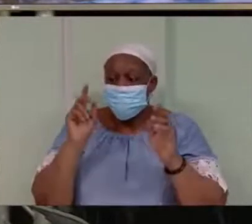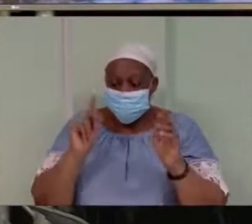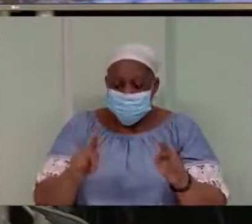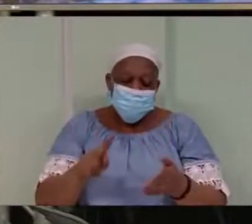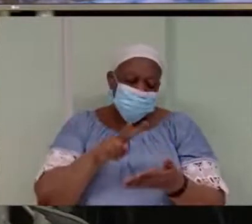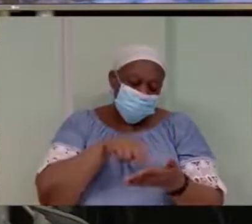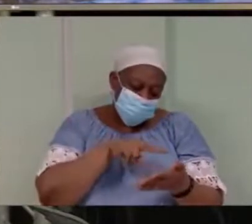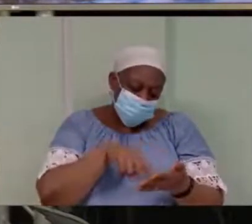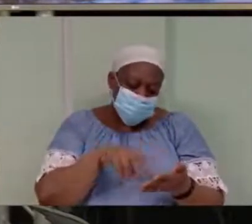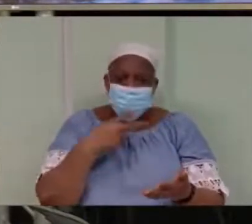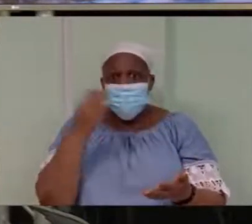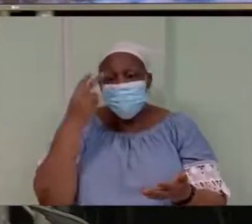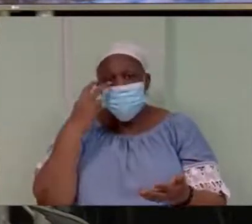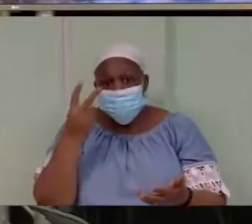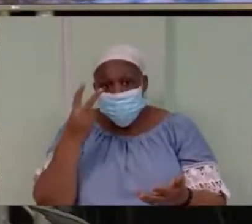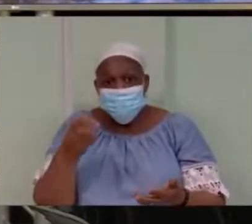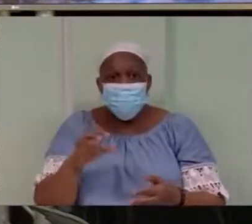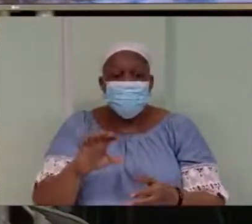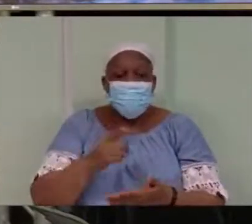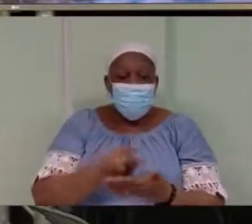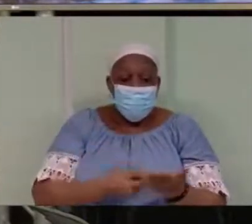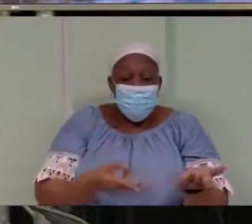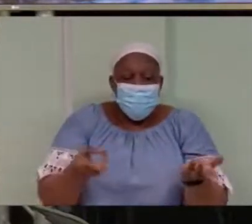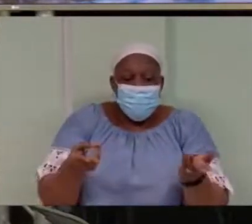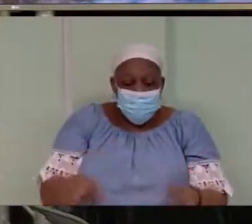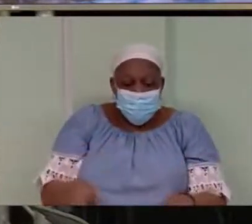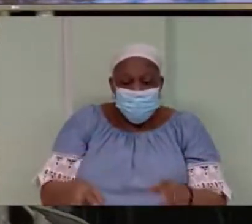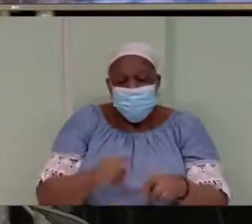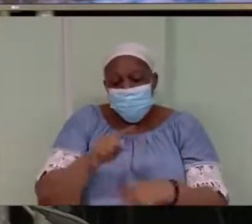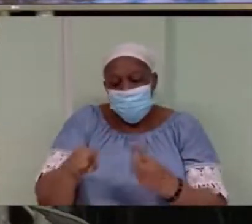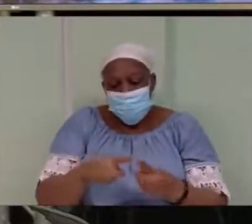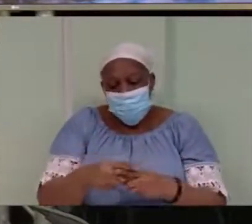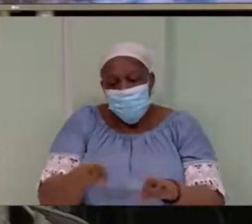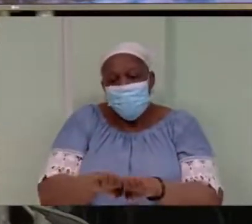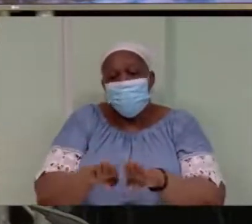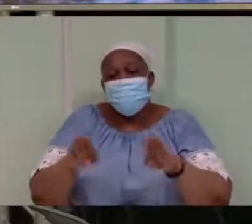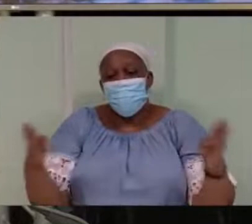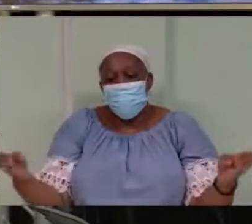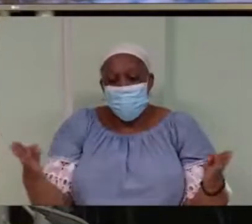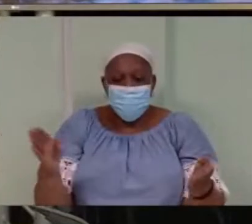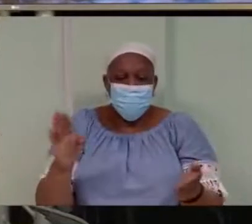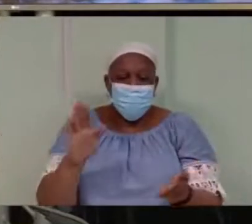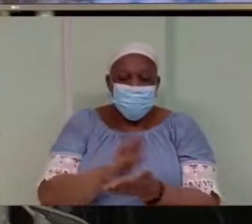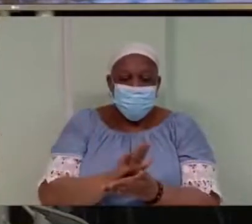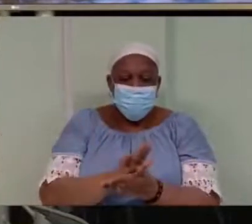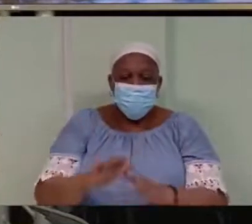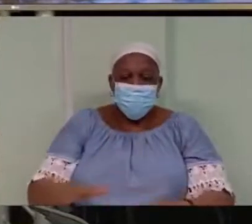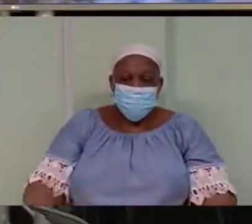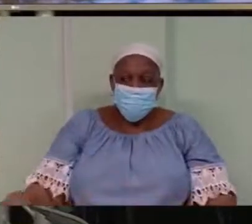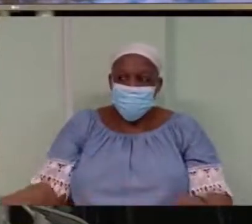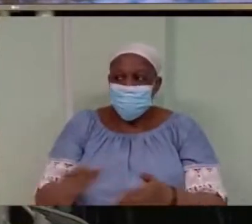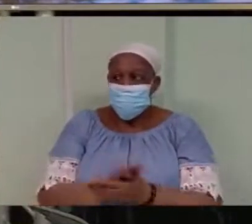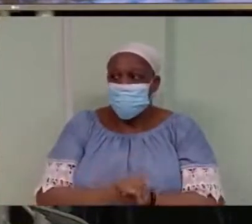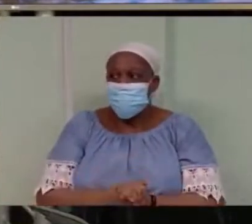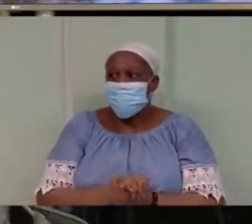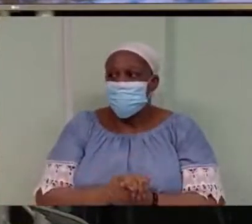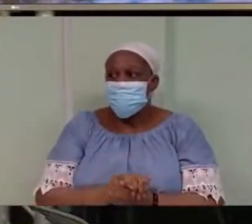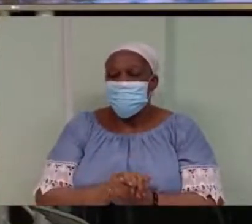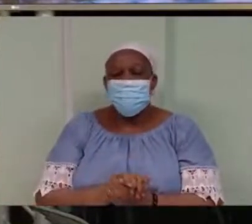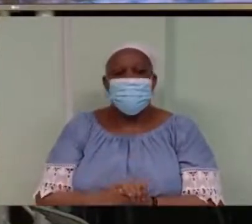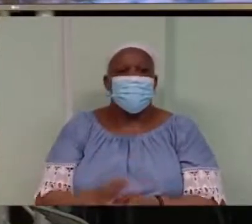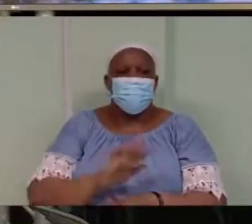regulations enforced for reopening early childhood centers are there to protect and limit the spread of